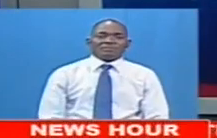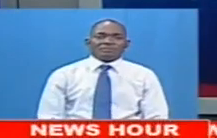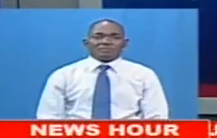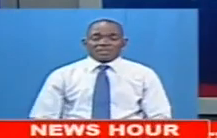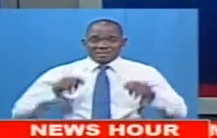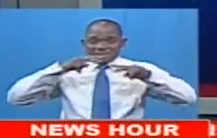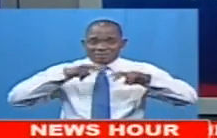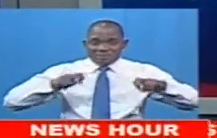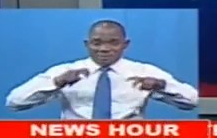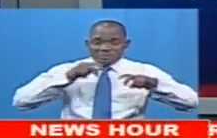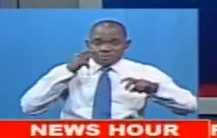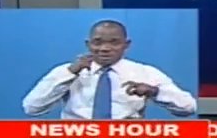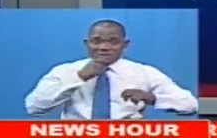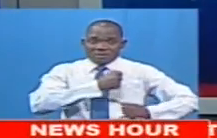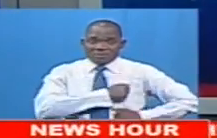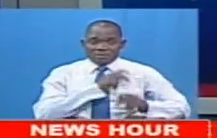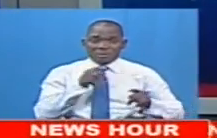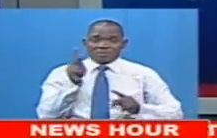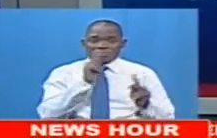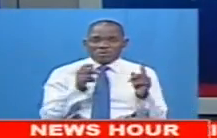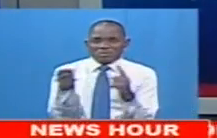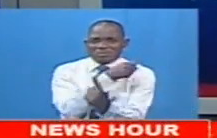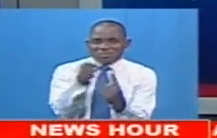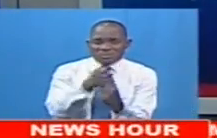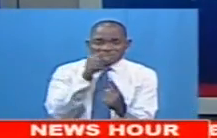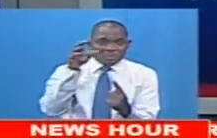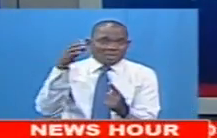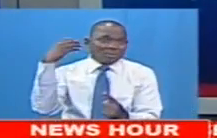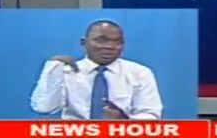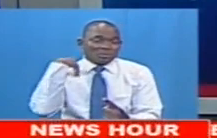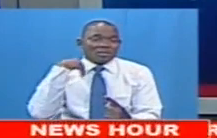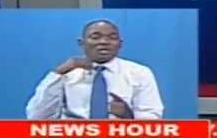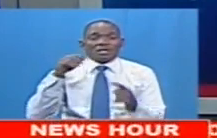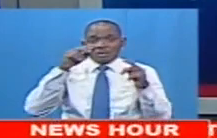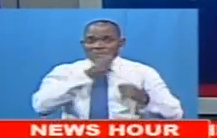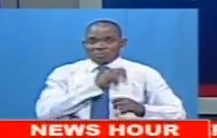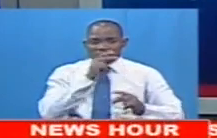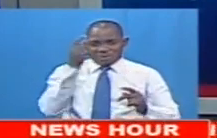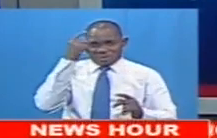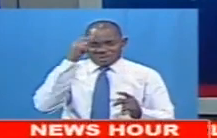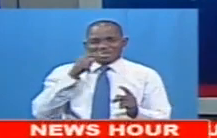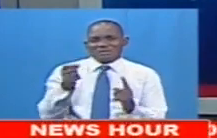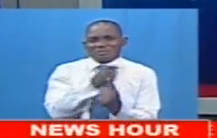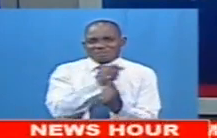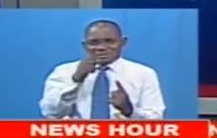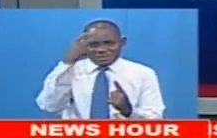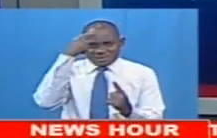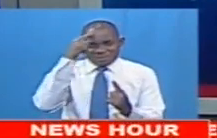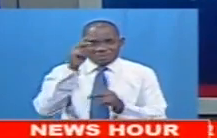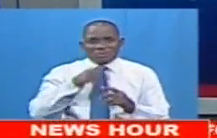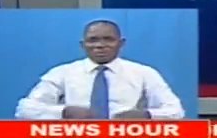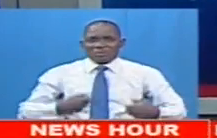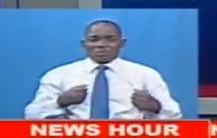investigations into the death of a military officer, Captain Maxwell Mahama, who was allegedly lynched by an angry mob